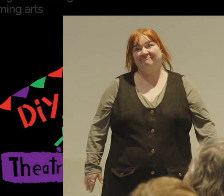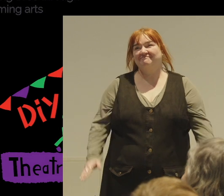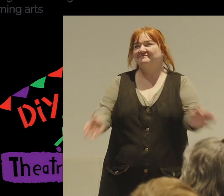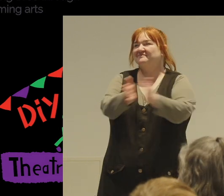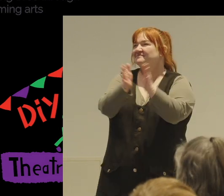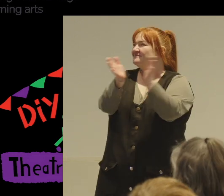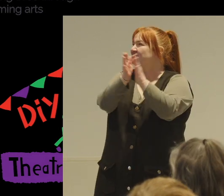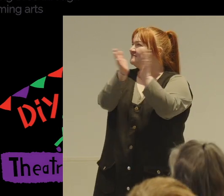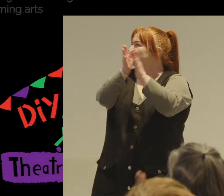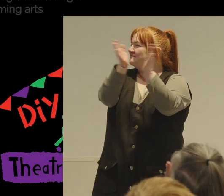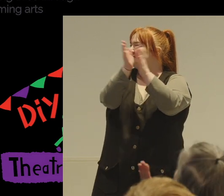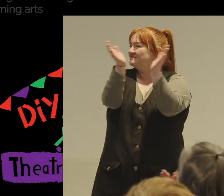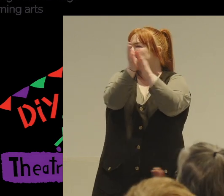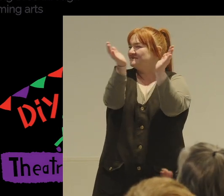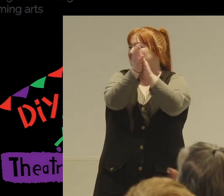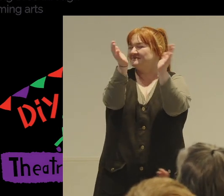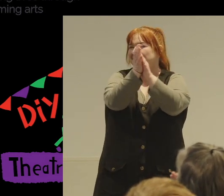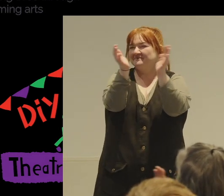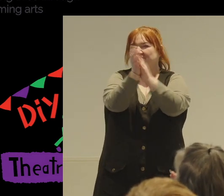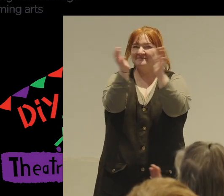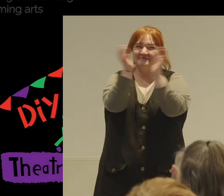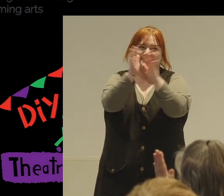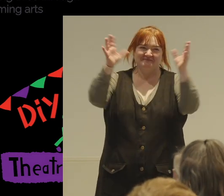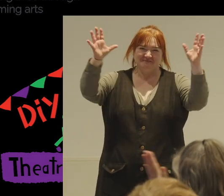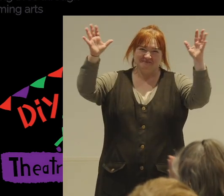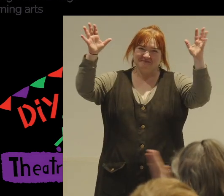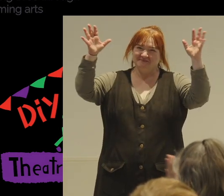So we give everyone a massive round of applause.